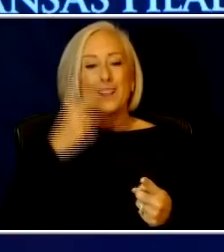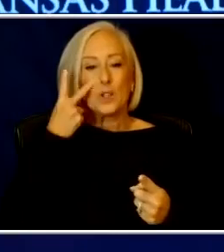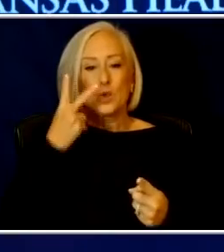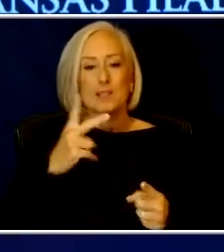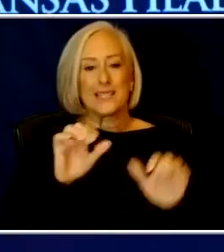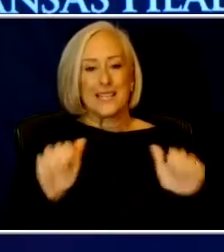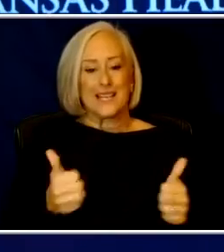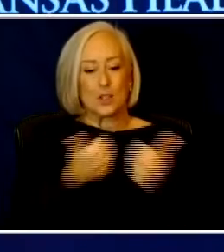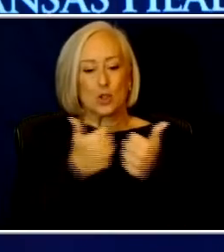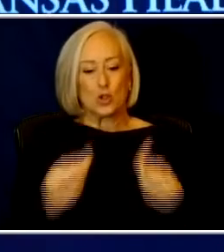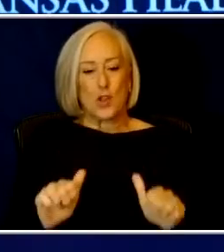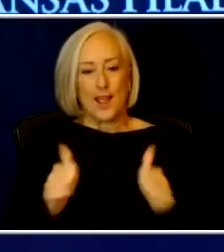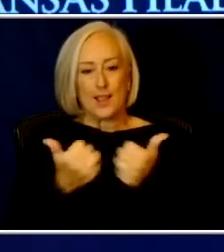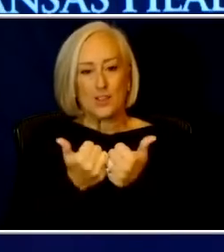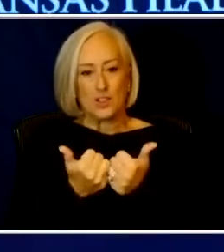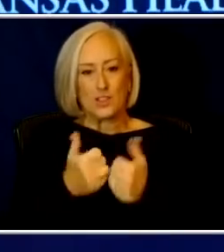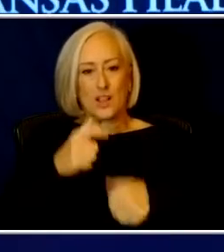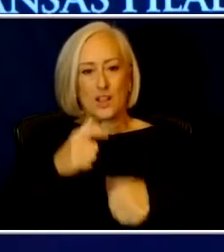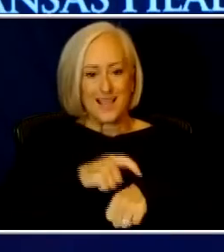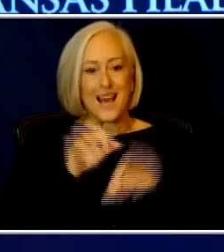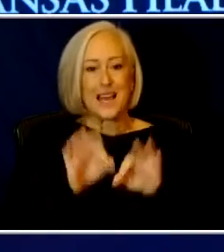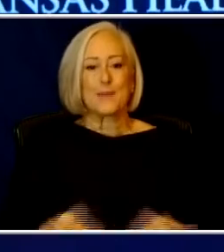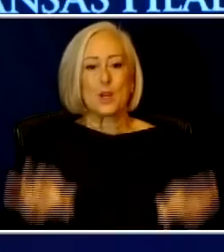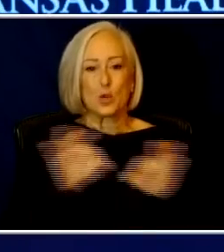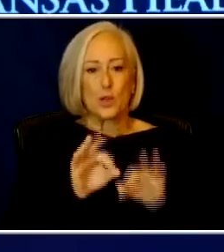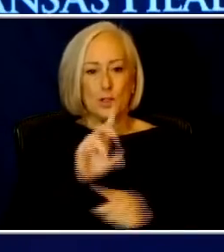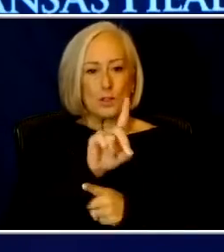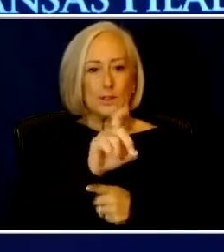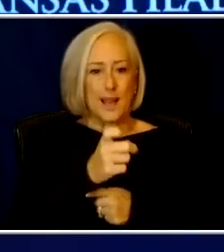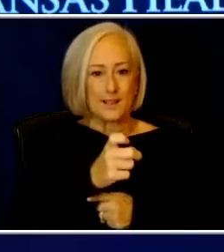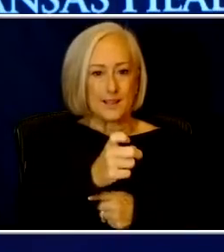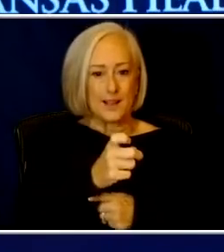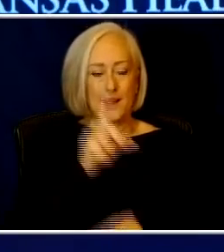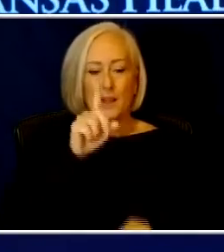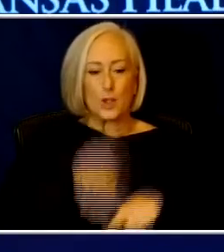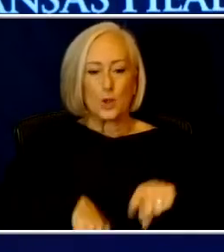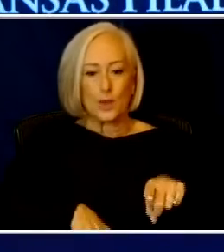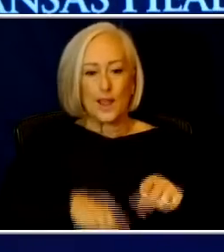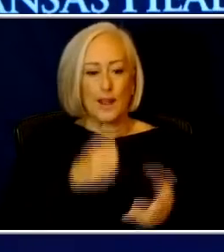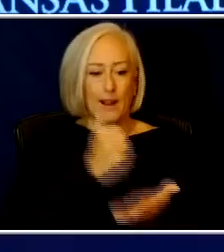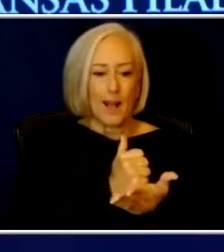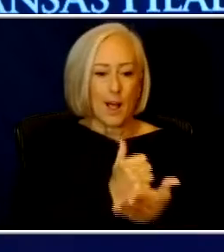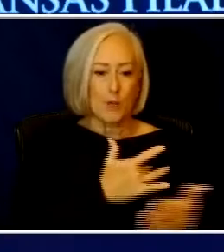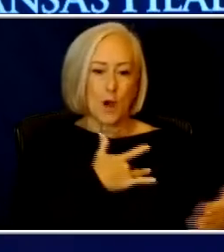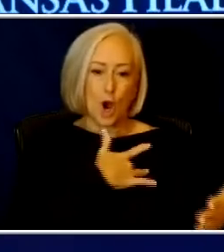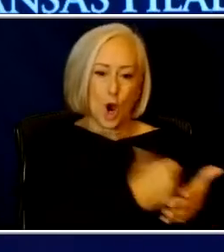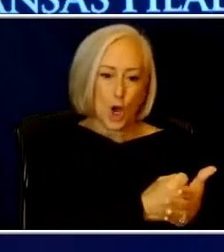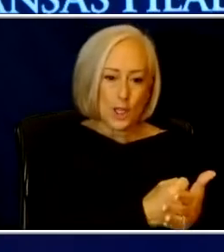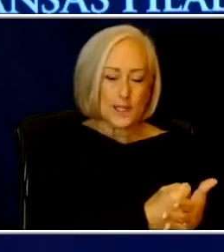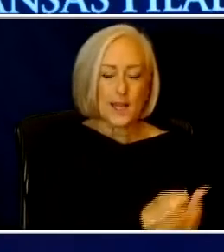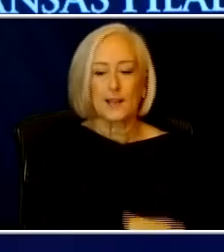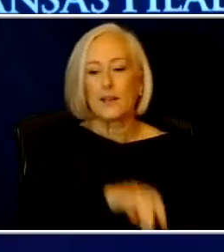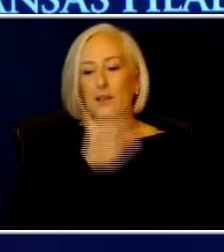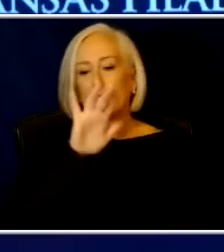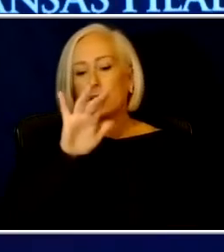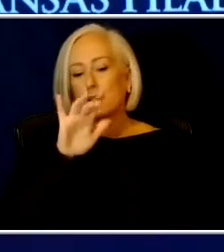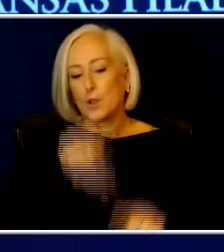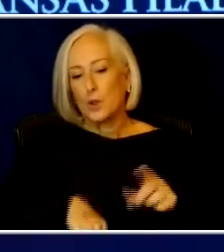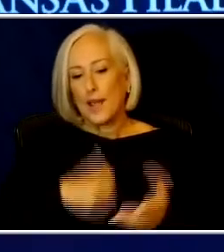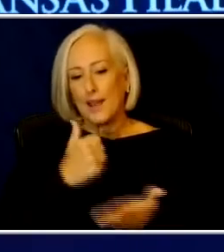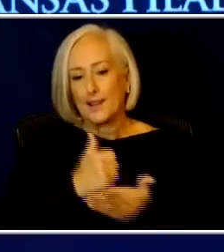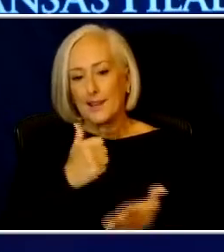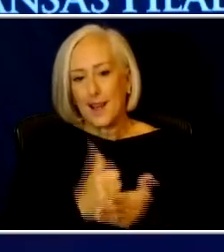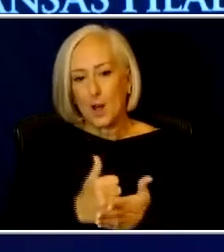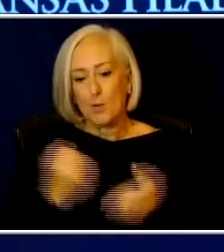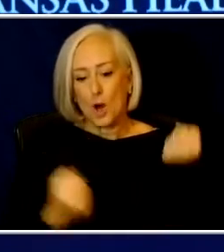time-critical diagnoses because you're too full, you can't get a heart attack, you can't get an infection in soon enough, you can't get a car accident in as